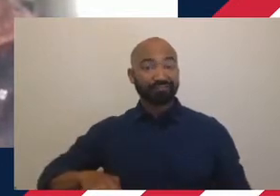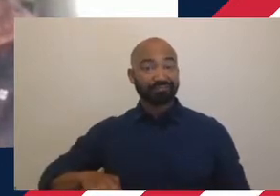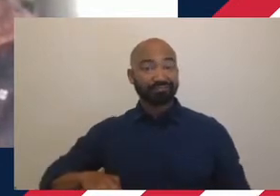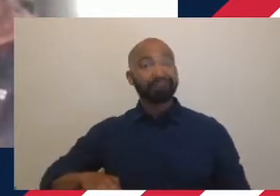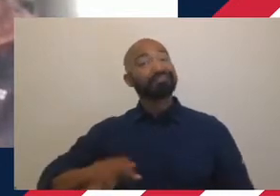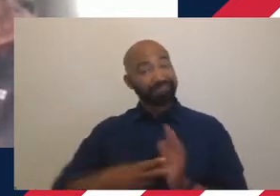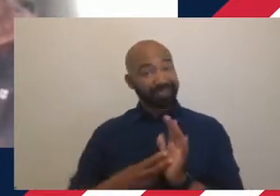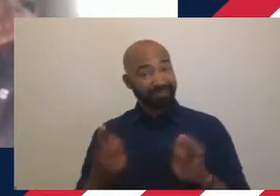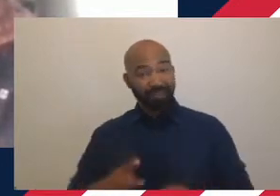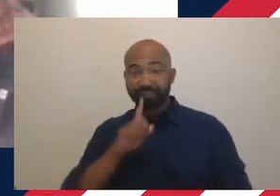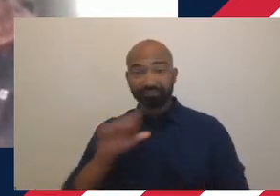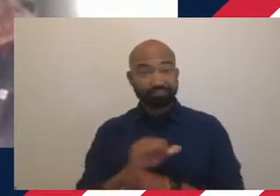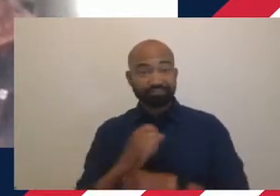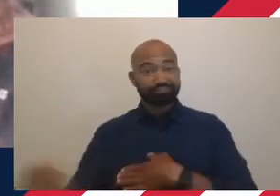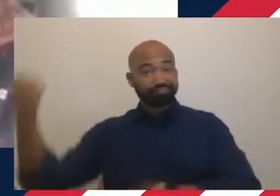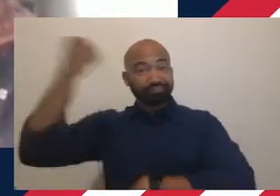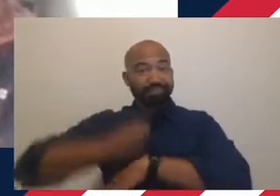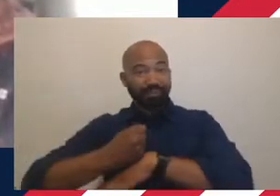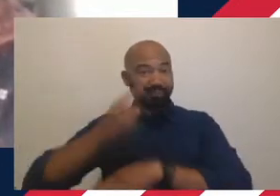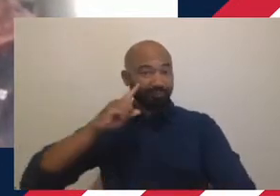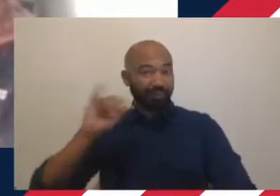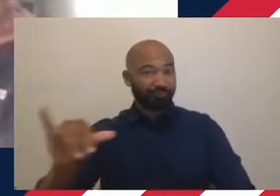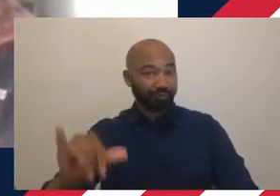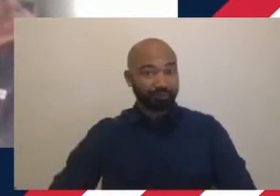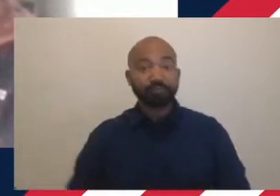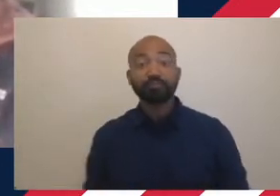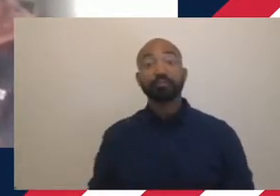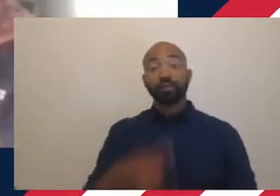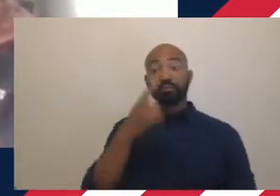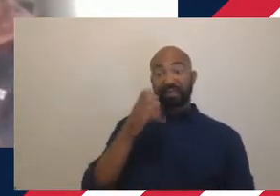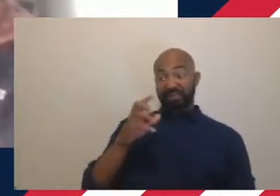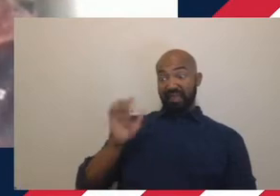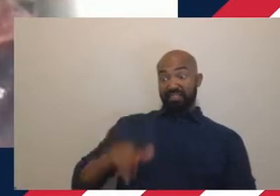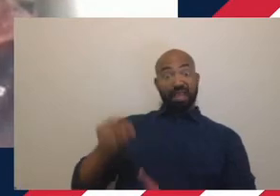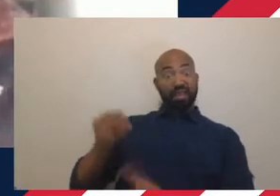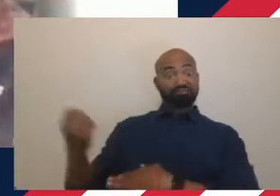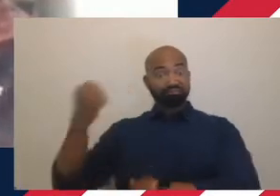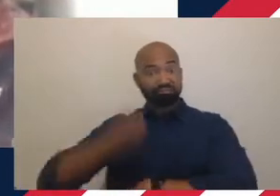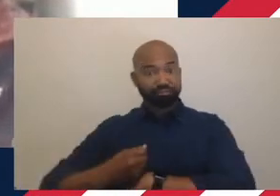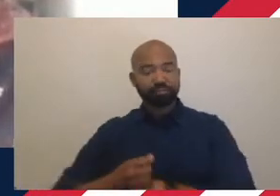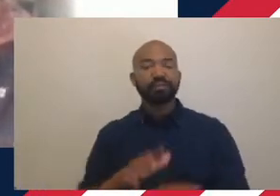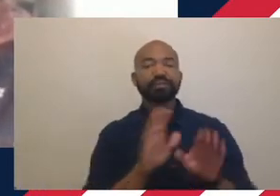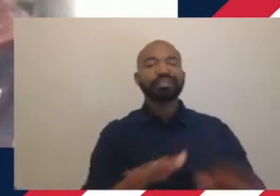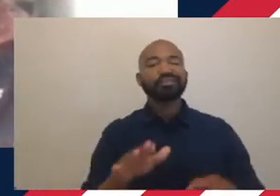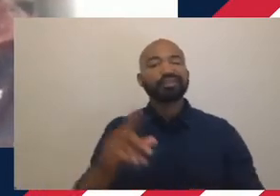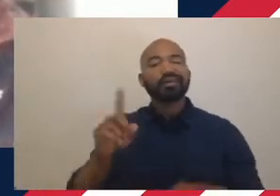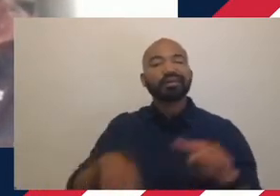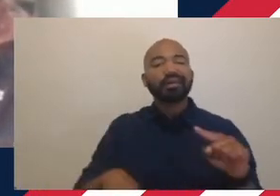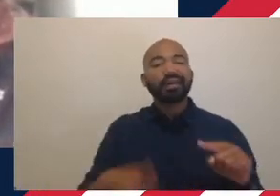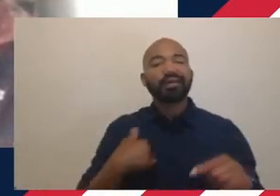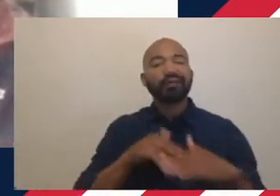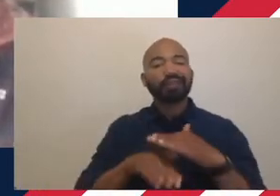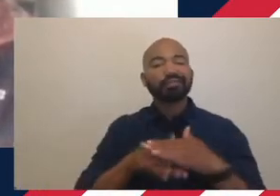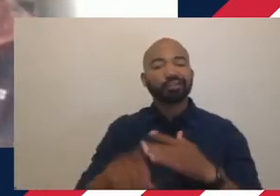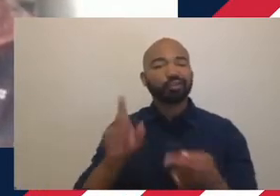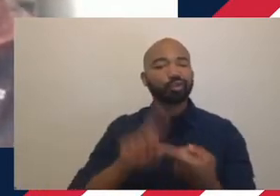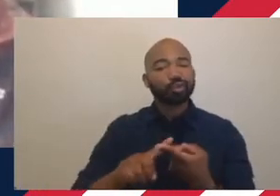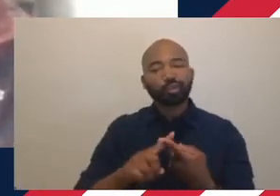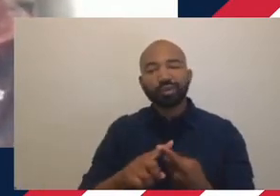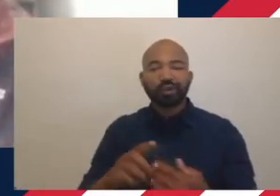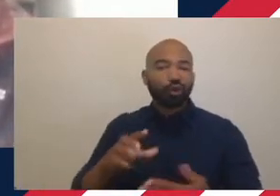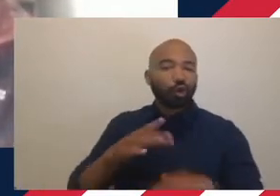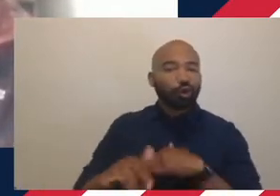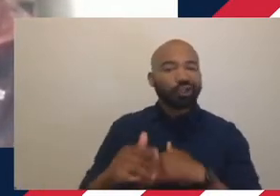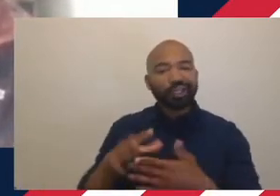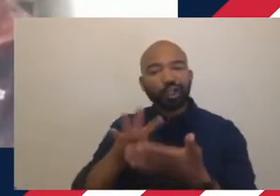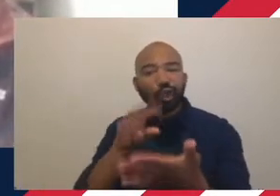Without childcare, many children won't get the early learning and that leads to the critical brain development and school readiness